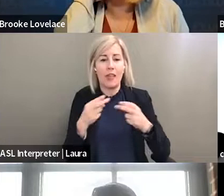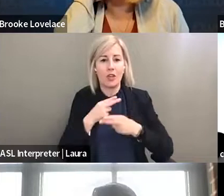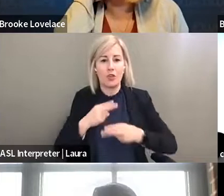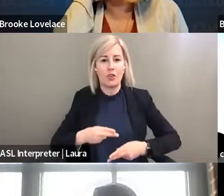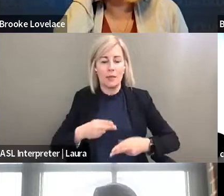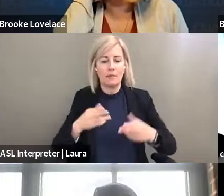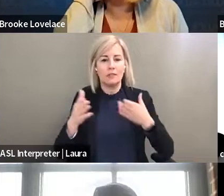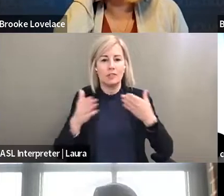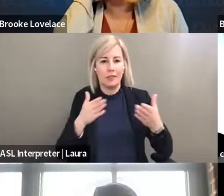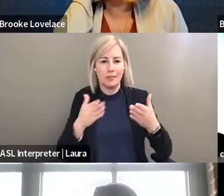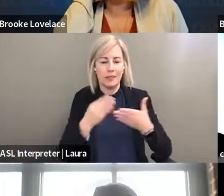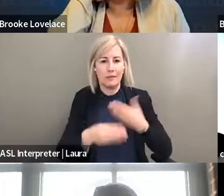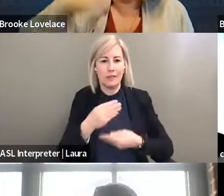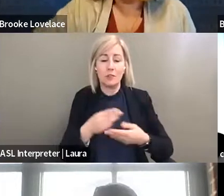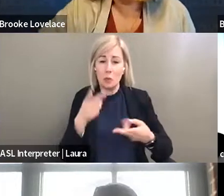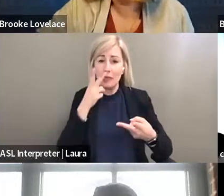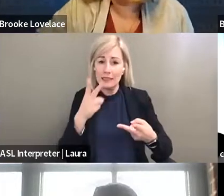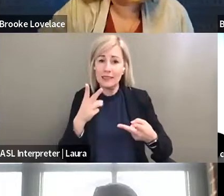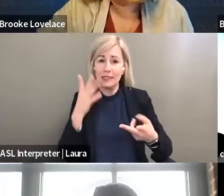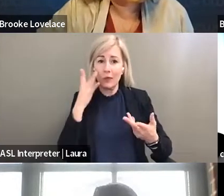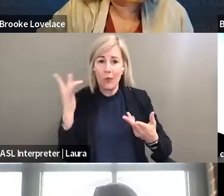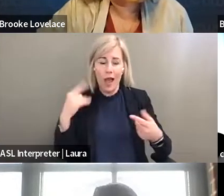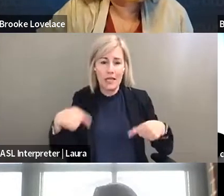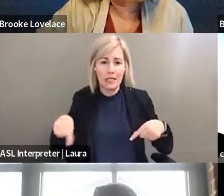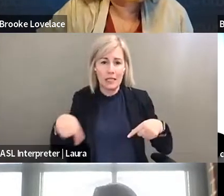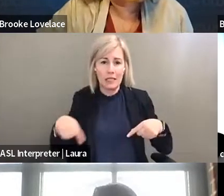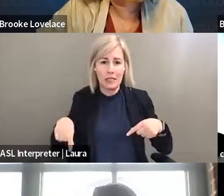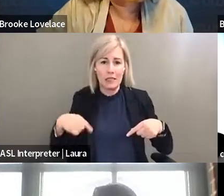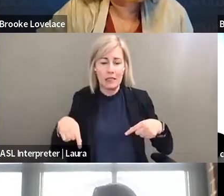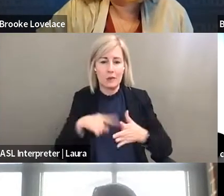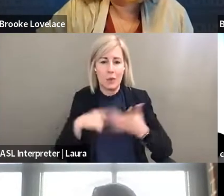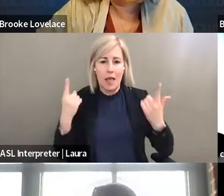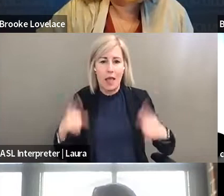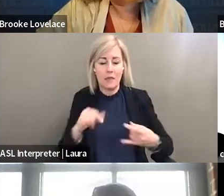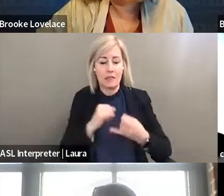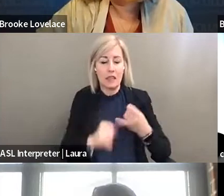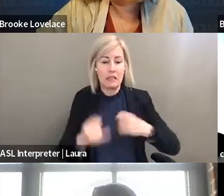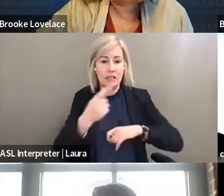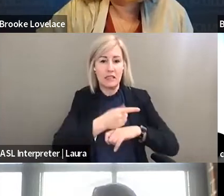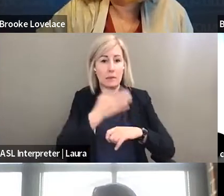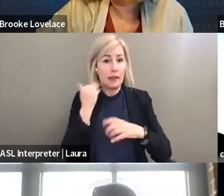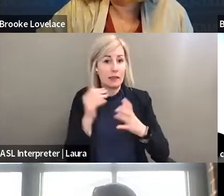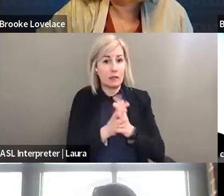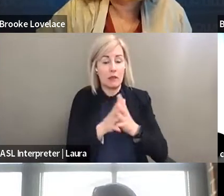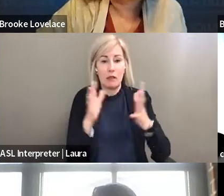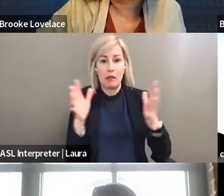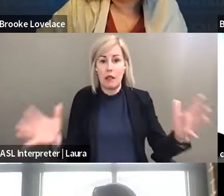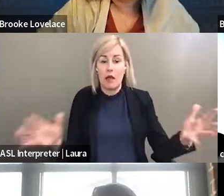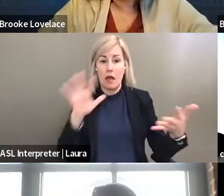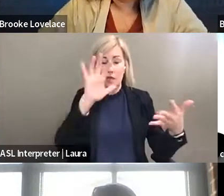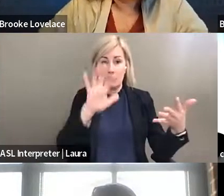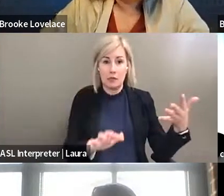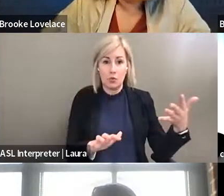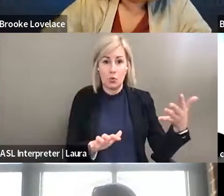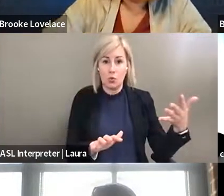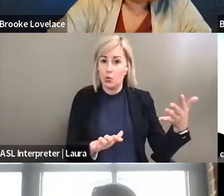So you can see the nervousness about what happens in these final days, because there's a lot here that meet,